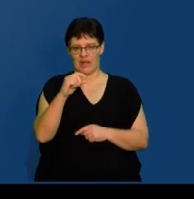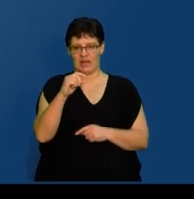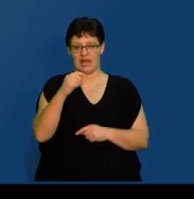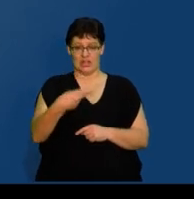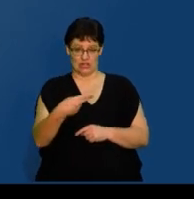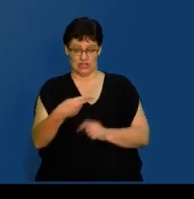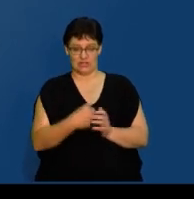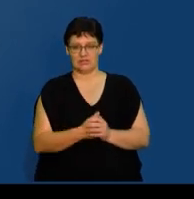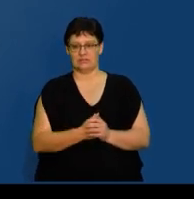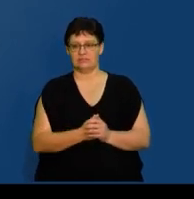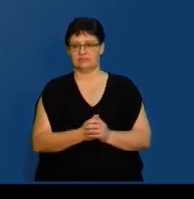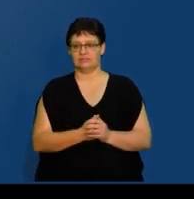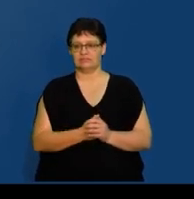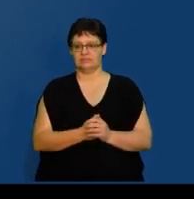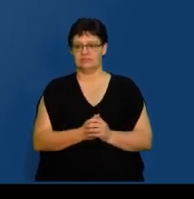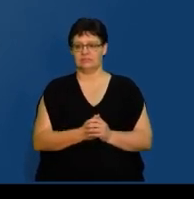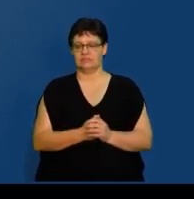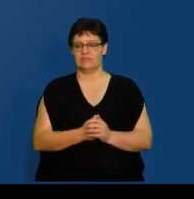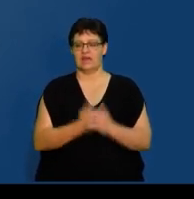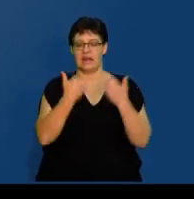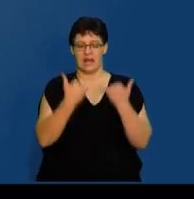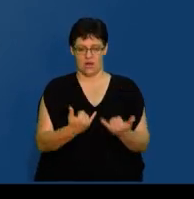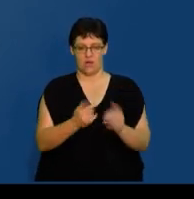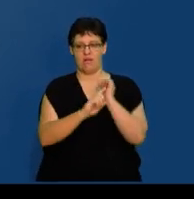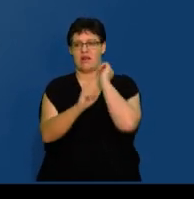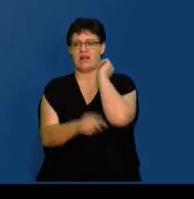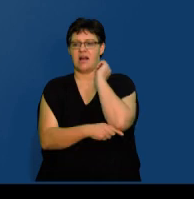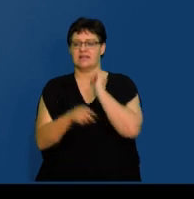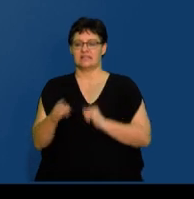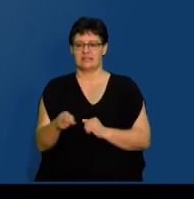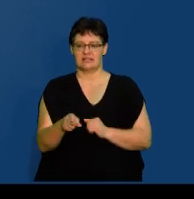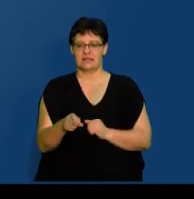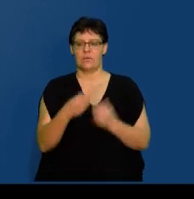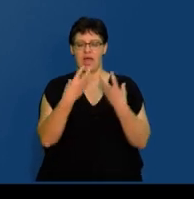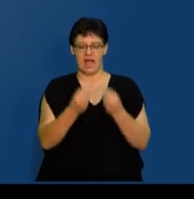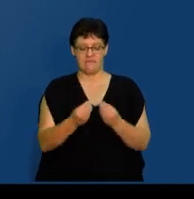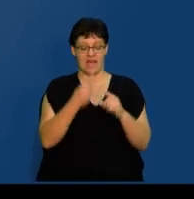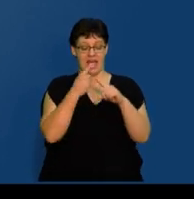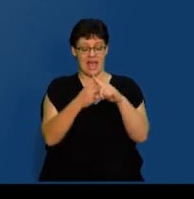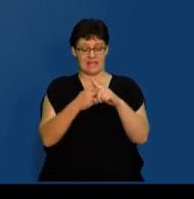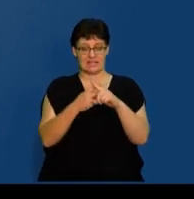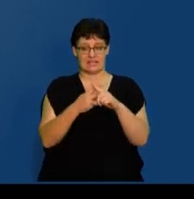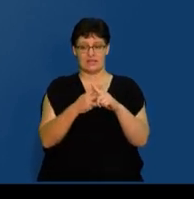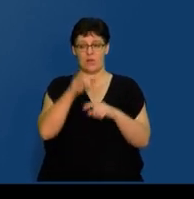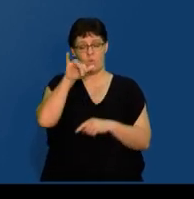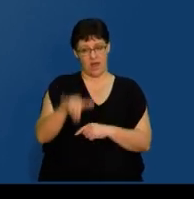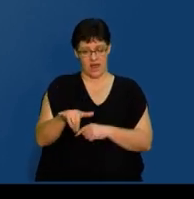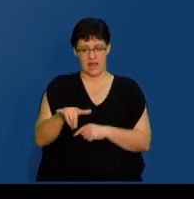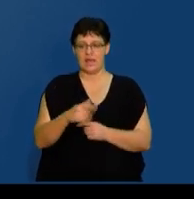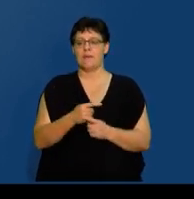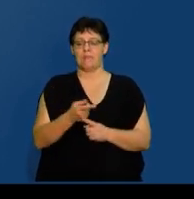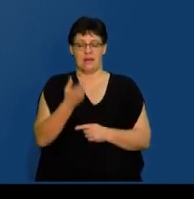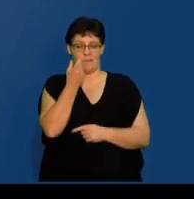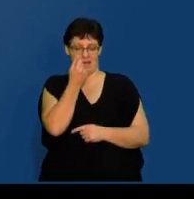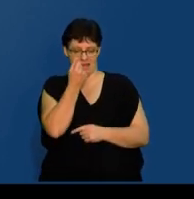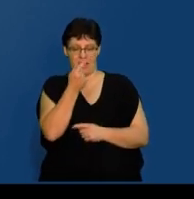here. Okay, that goes in there. And in the last square we have an XY, that's a male,